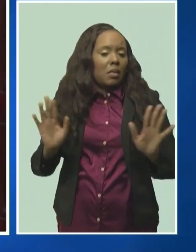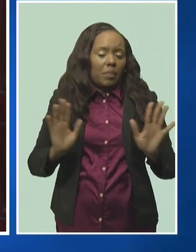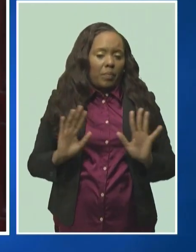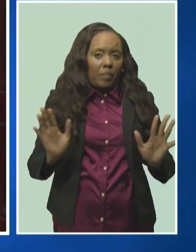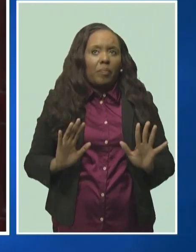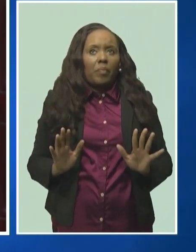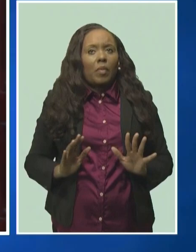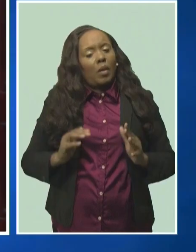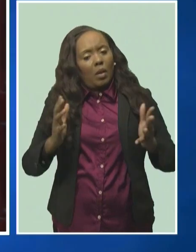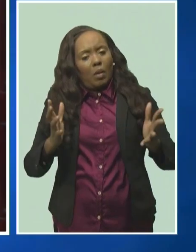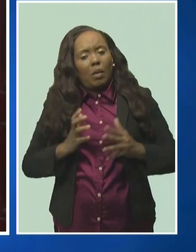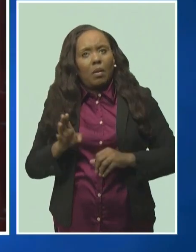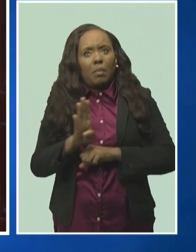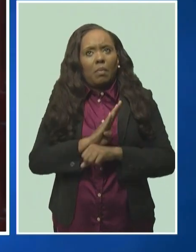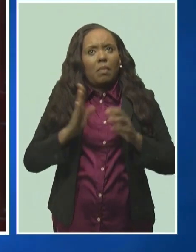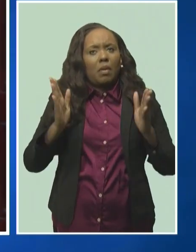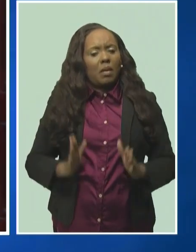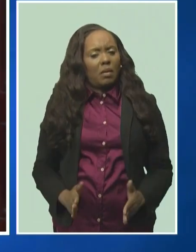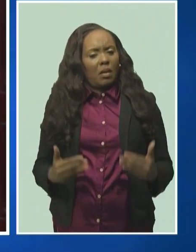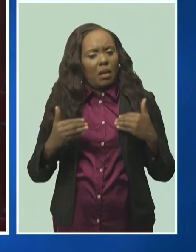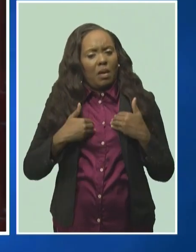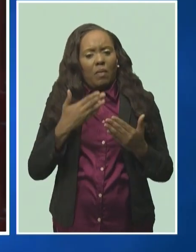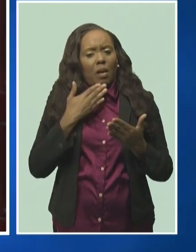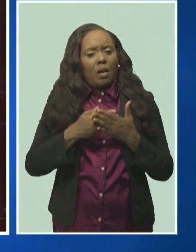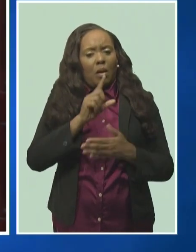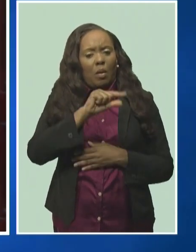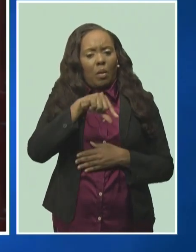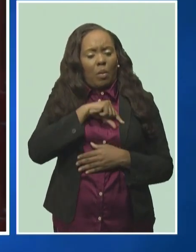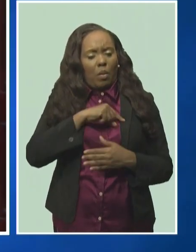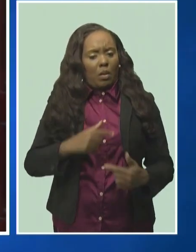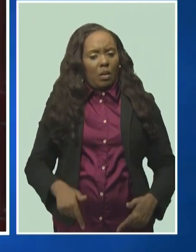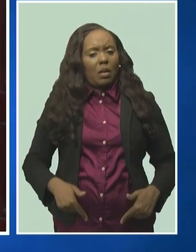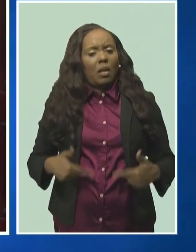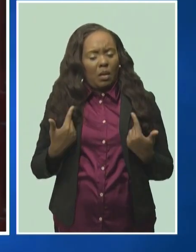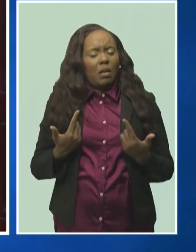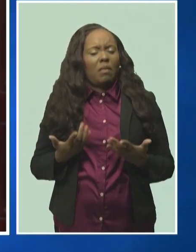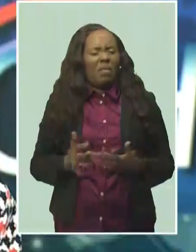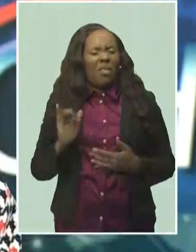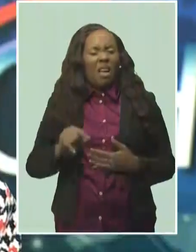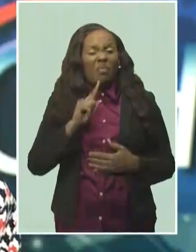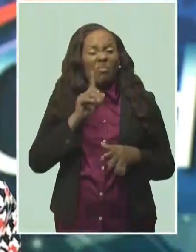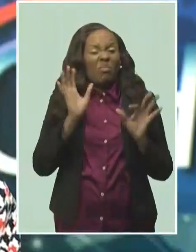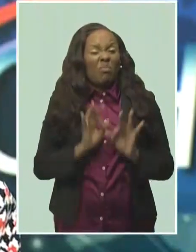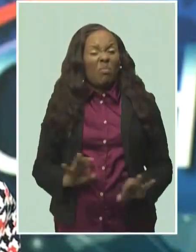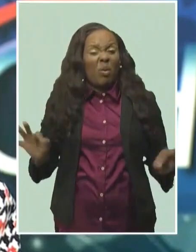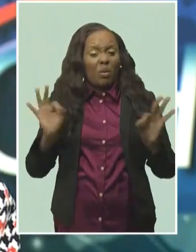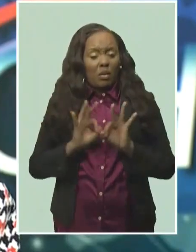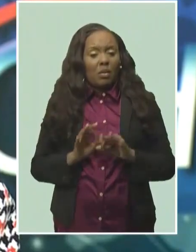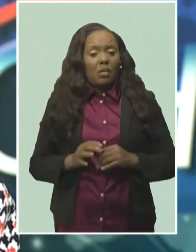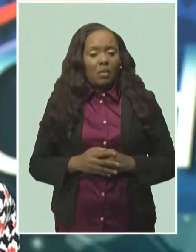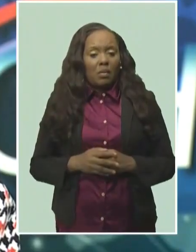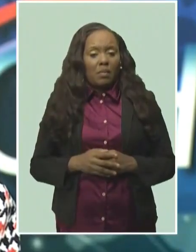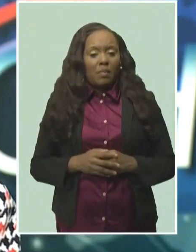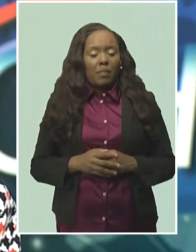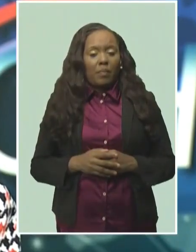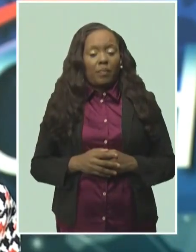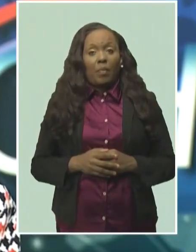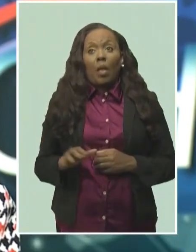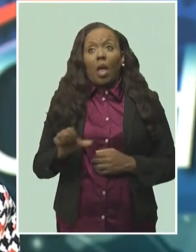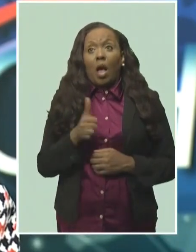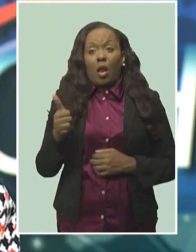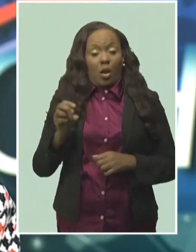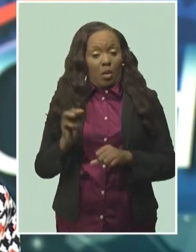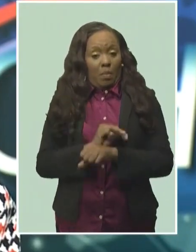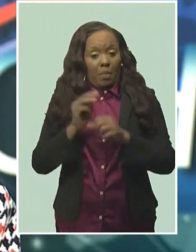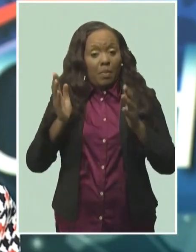live with a good quality of life. That's our goal here. And in her contribution, Minister of